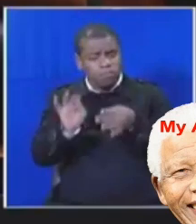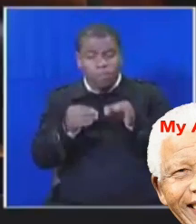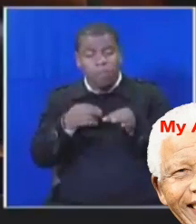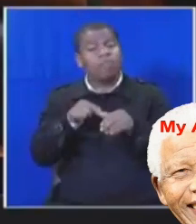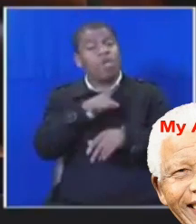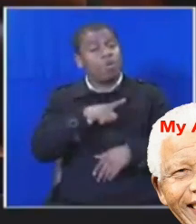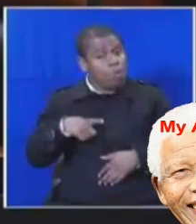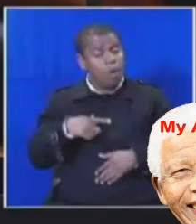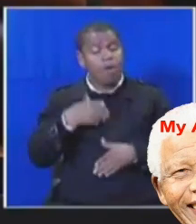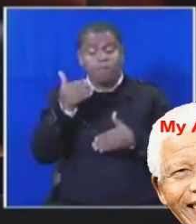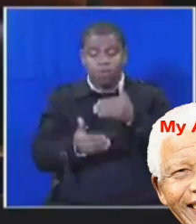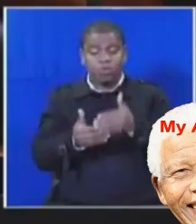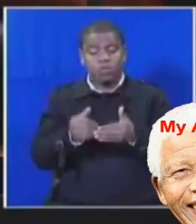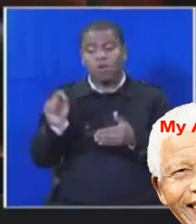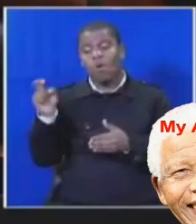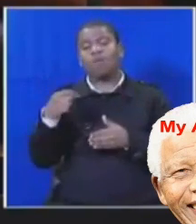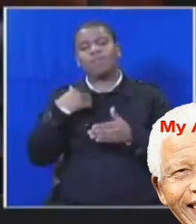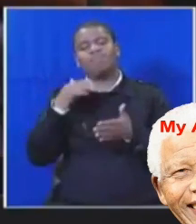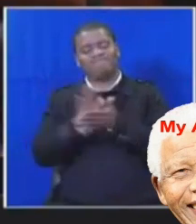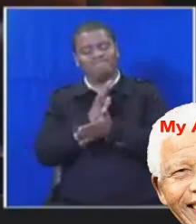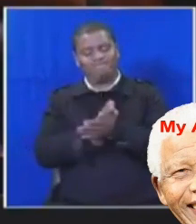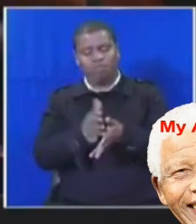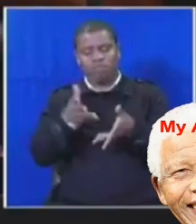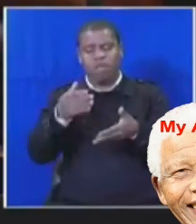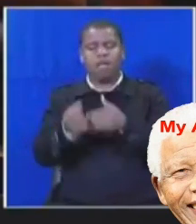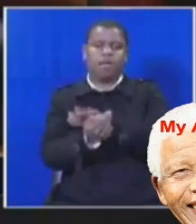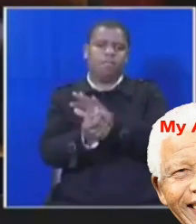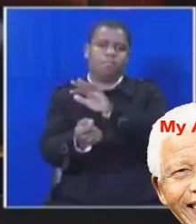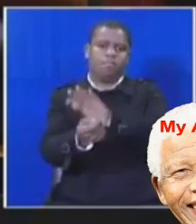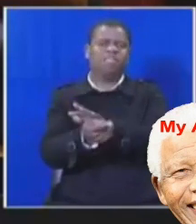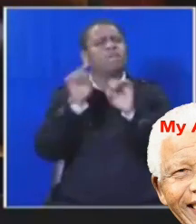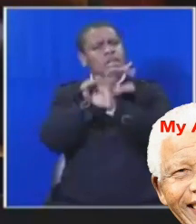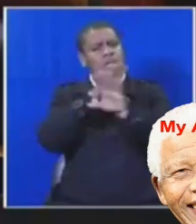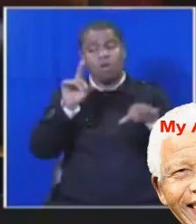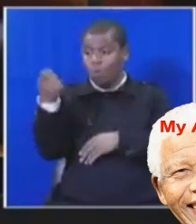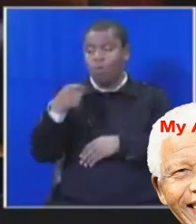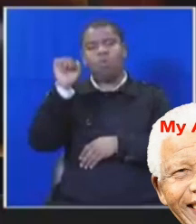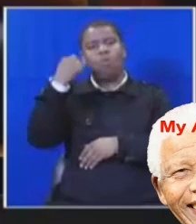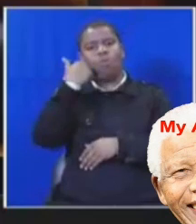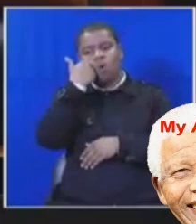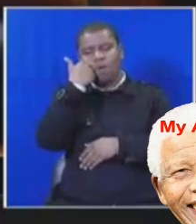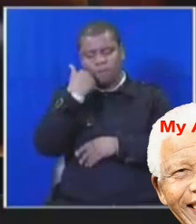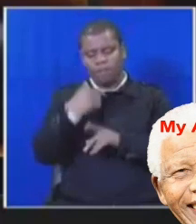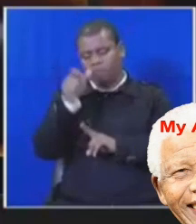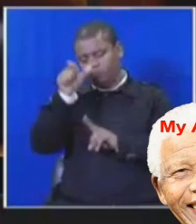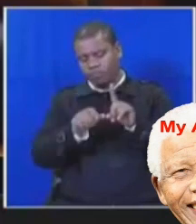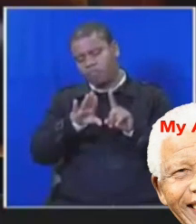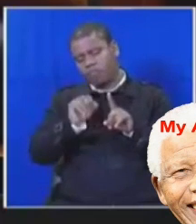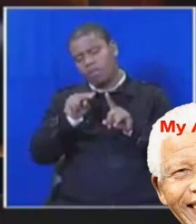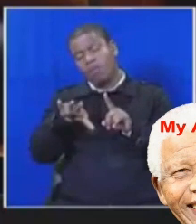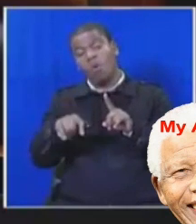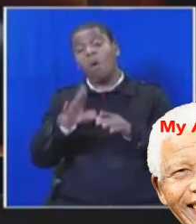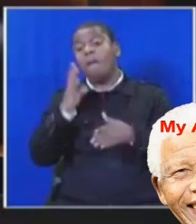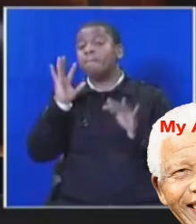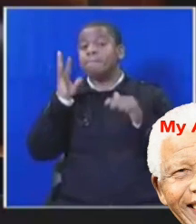can appreciate what has happened in this debate. Clearly, members would want Honorable Bongo to publicly